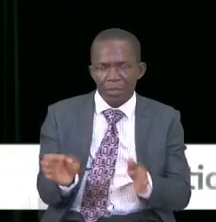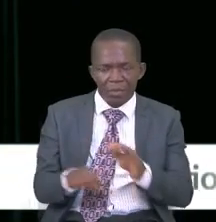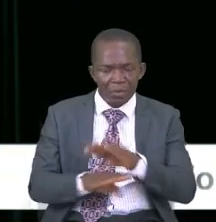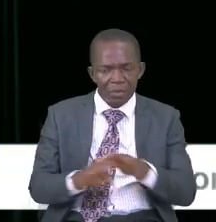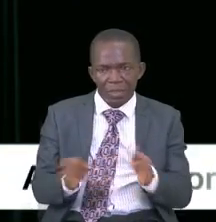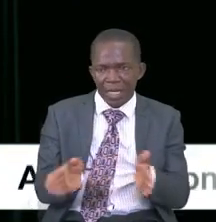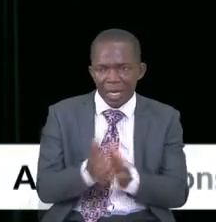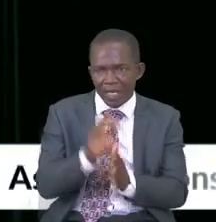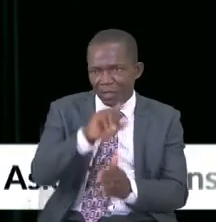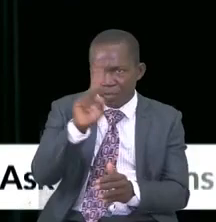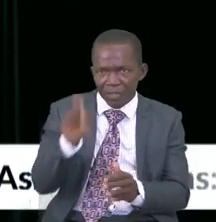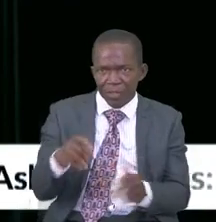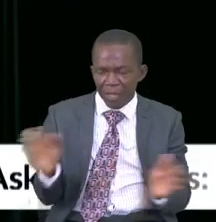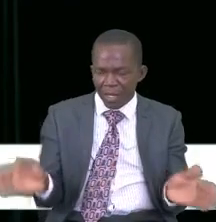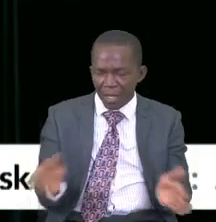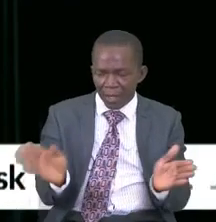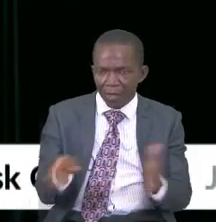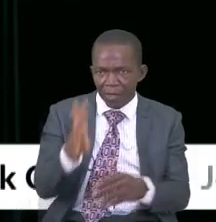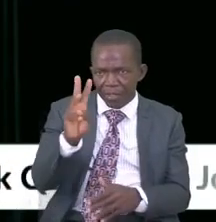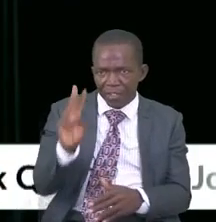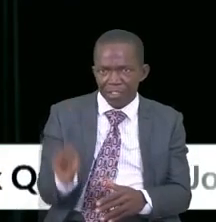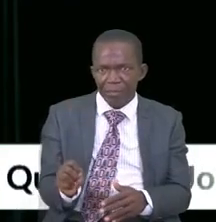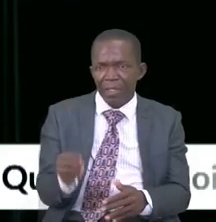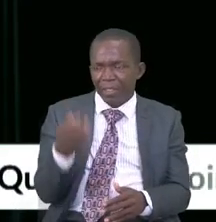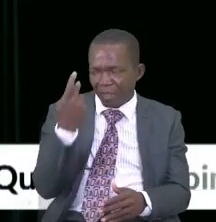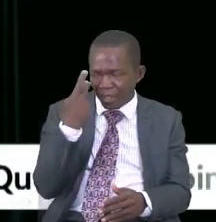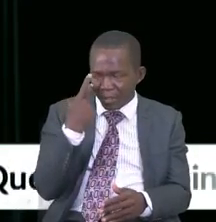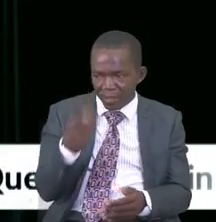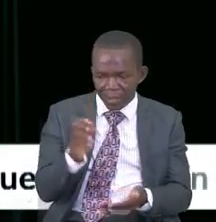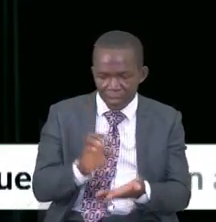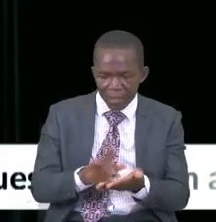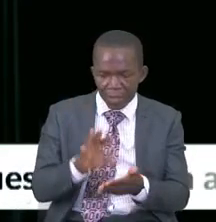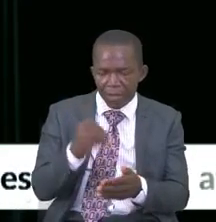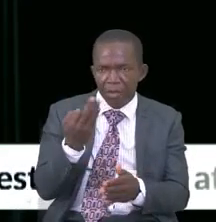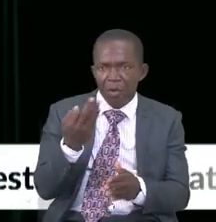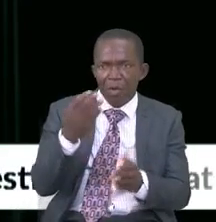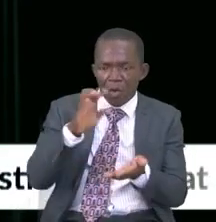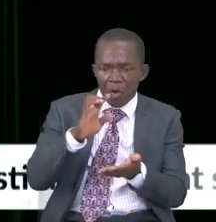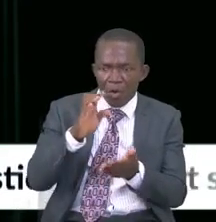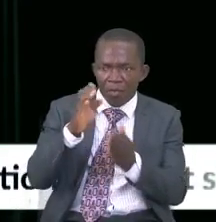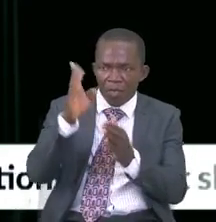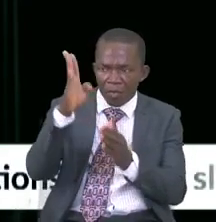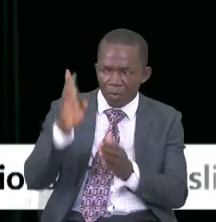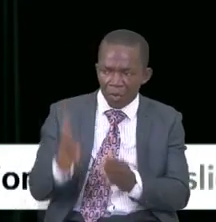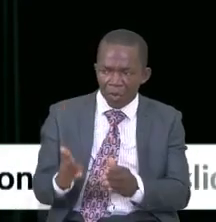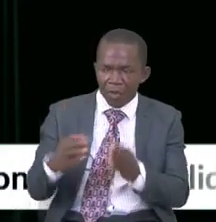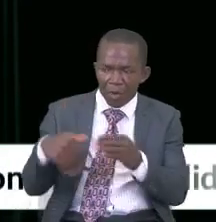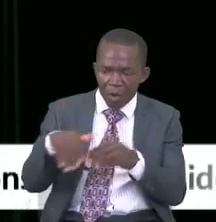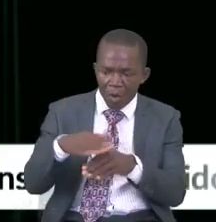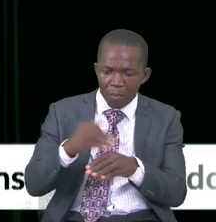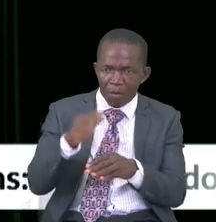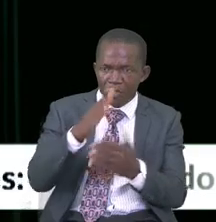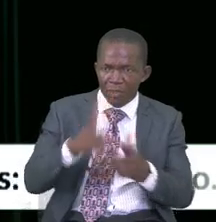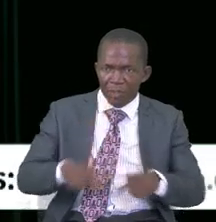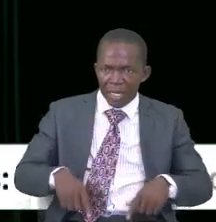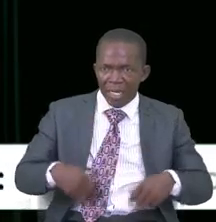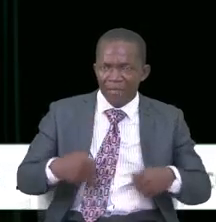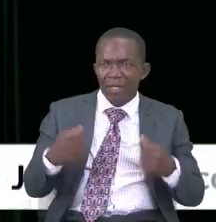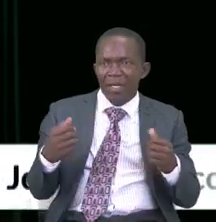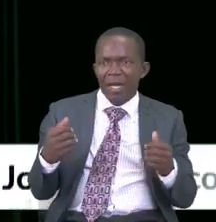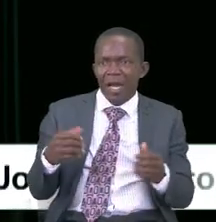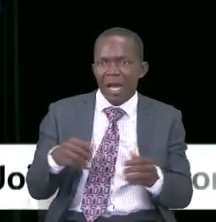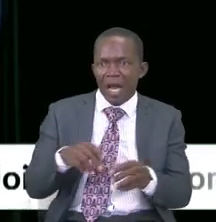say encouragement. Say, Timothy, I see the glory of God in you. I see God wanting to work through you. And